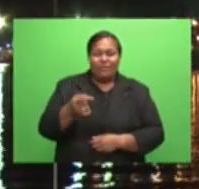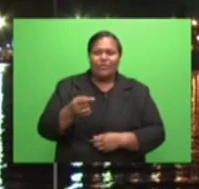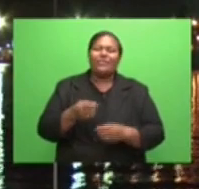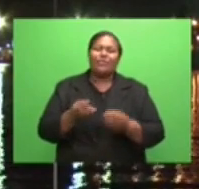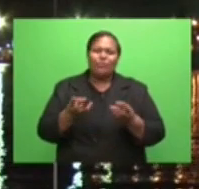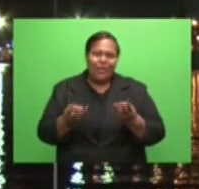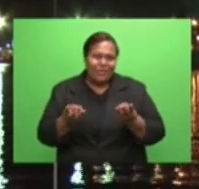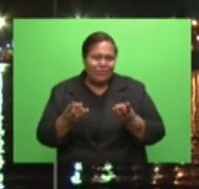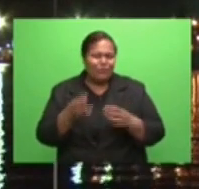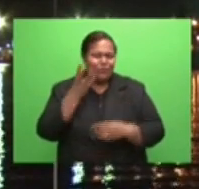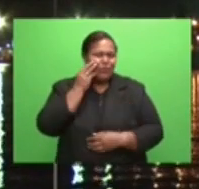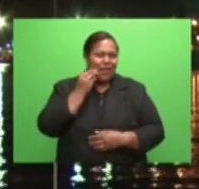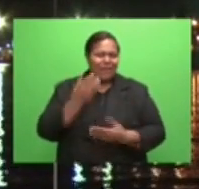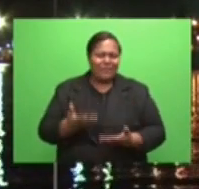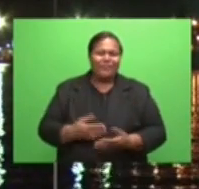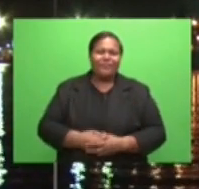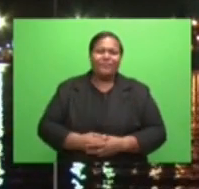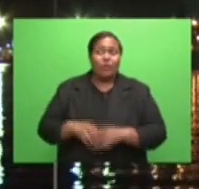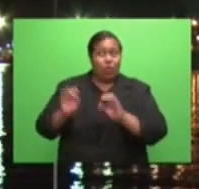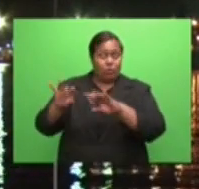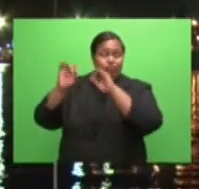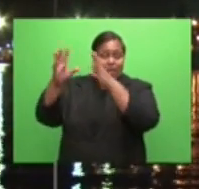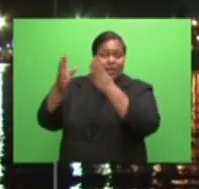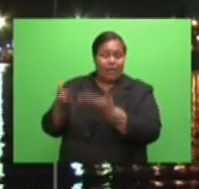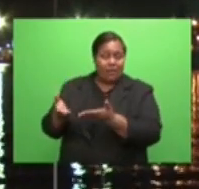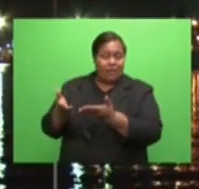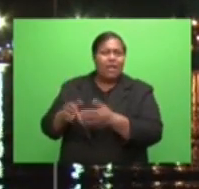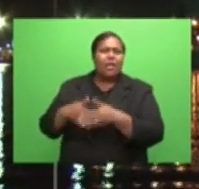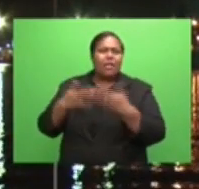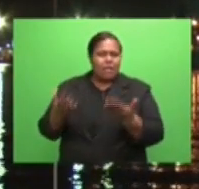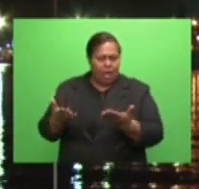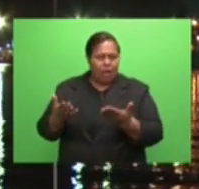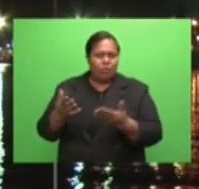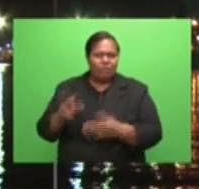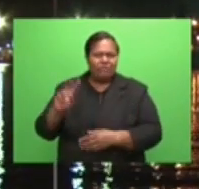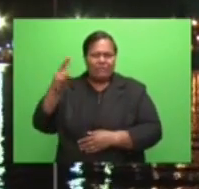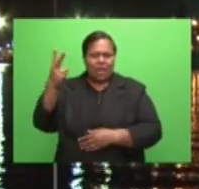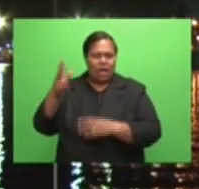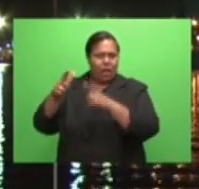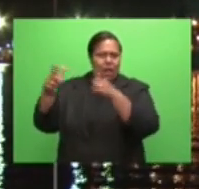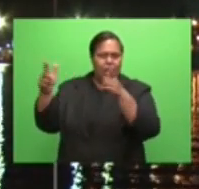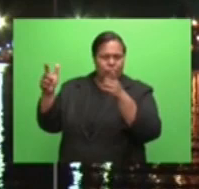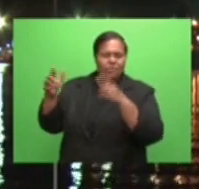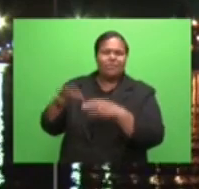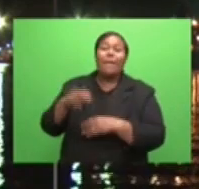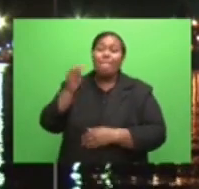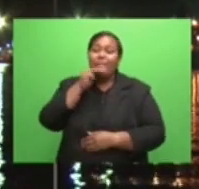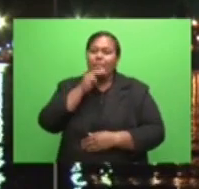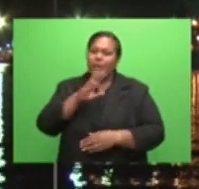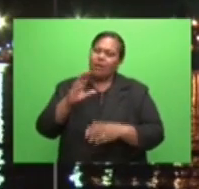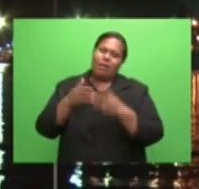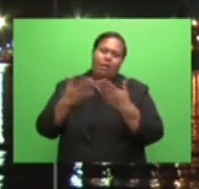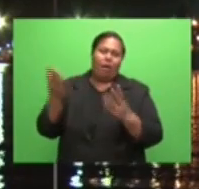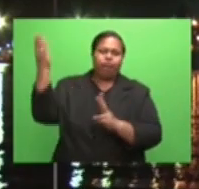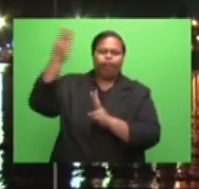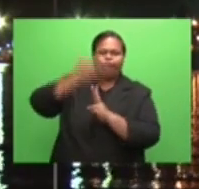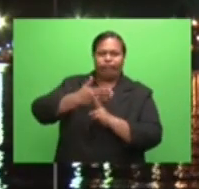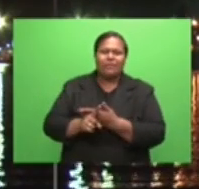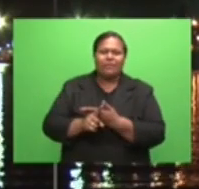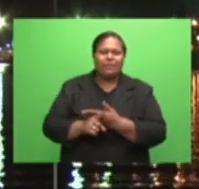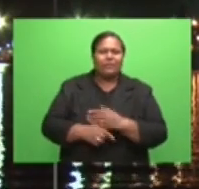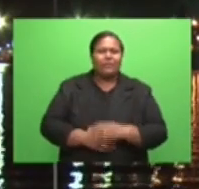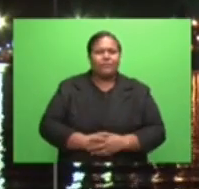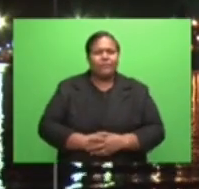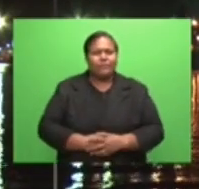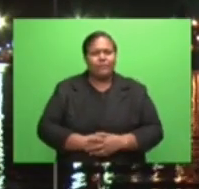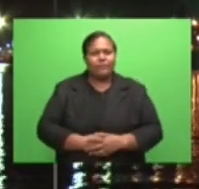To Australia, where their second largest city is returning to lockdown after Melbourne recorded its highest number of COVID cases in 1 day.